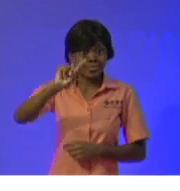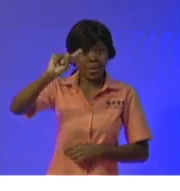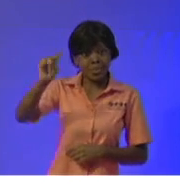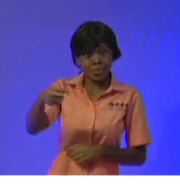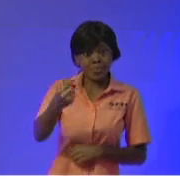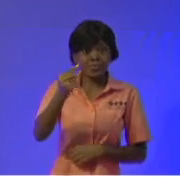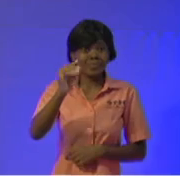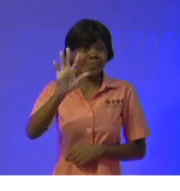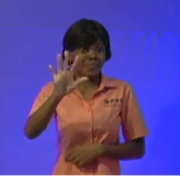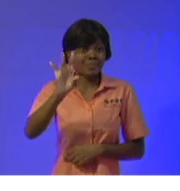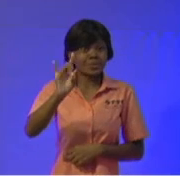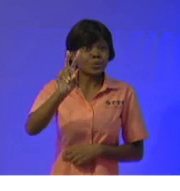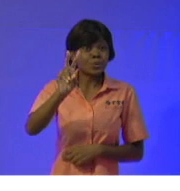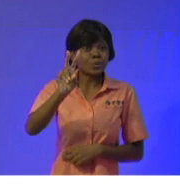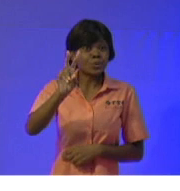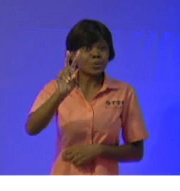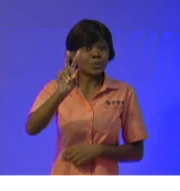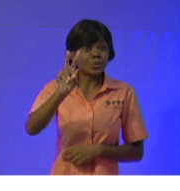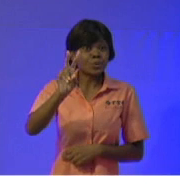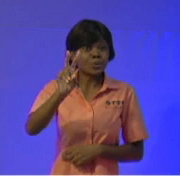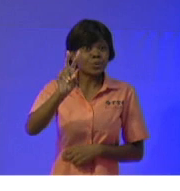60,582 have recovered.